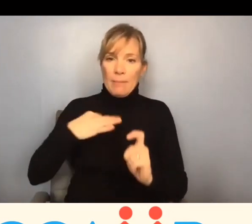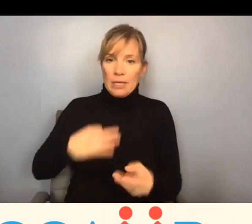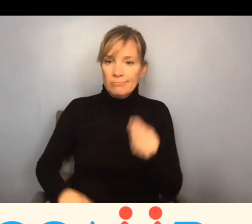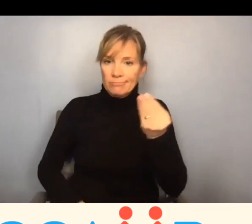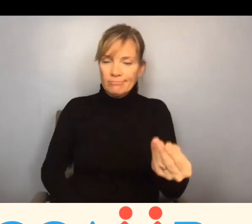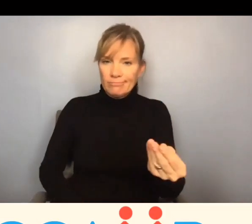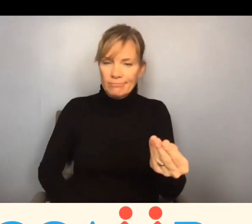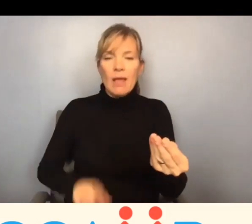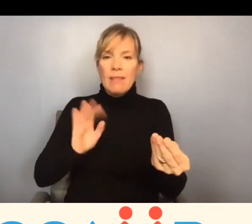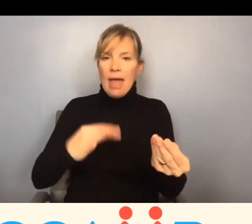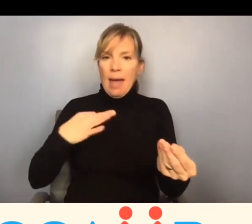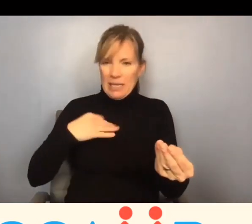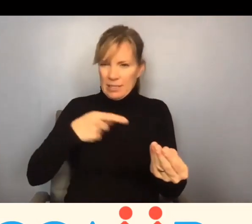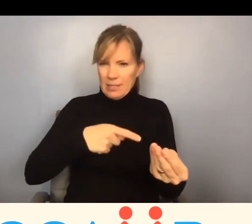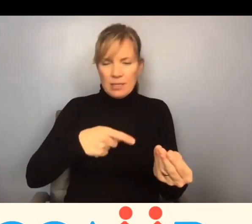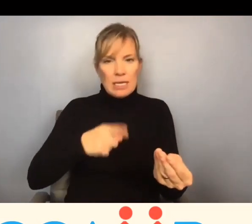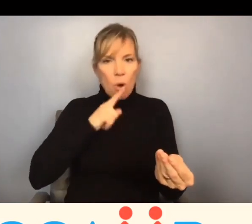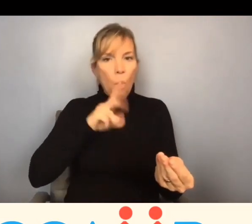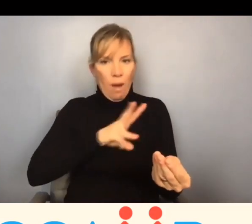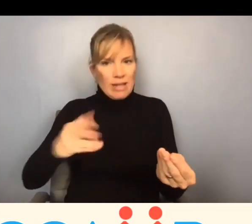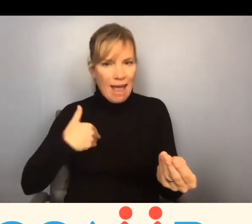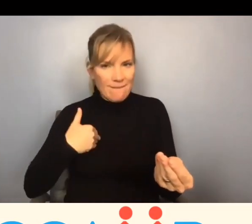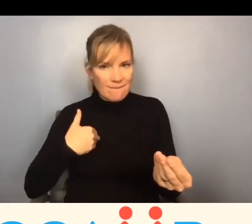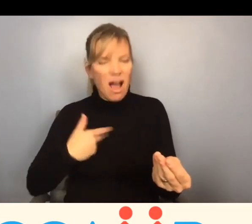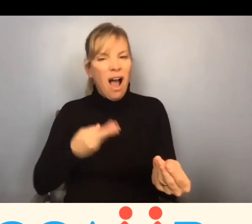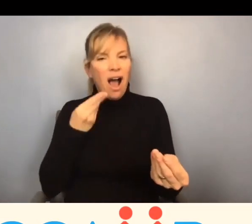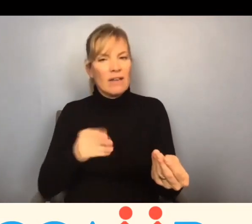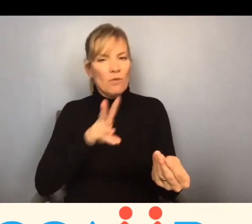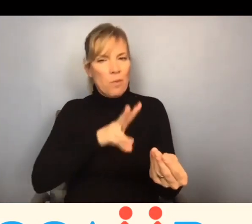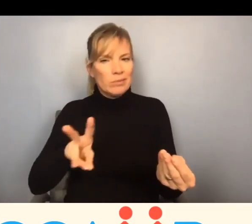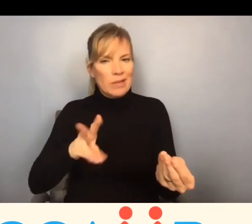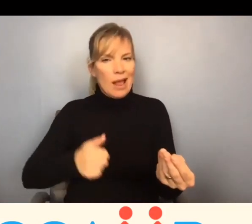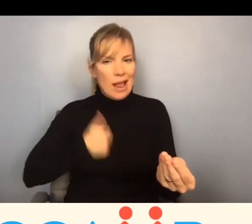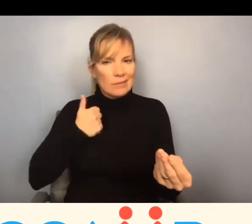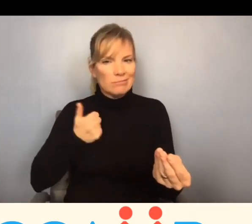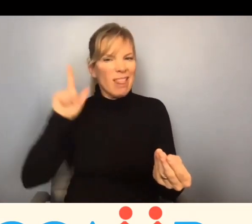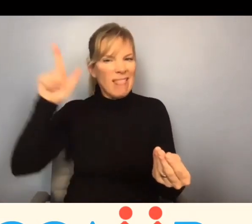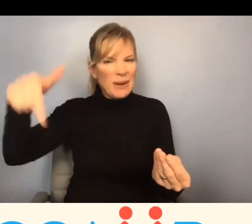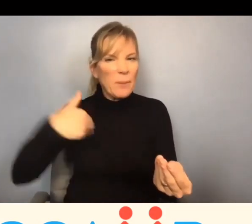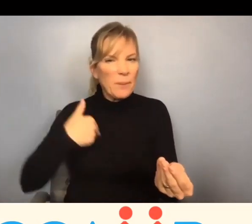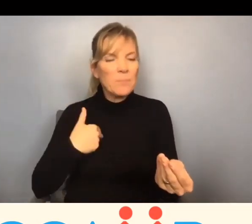grant application, by the way, is on our website, and I will give you the website later on.